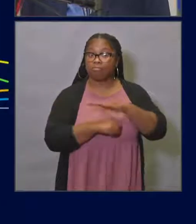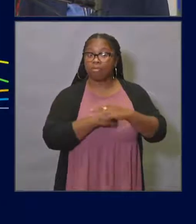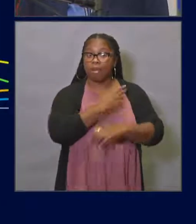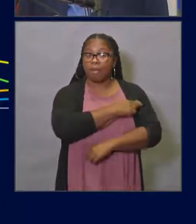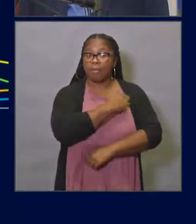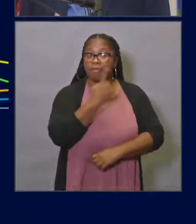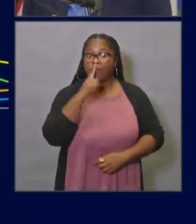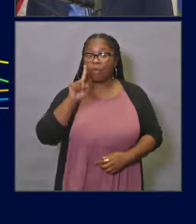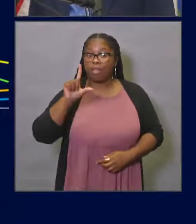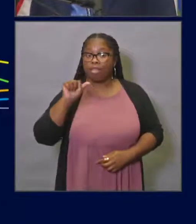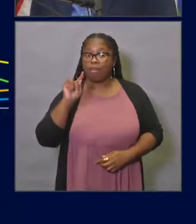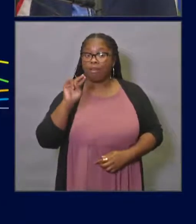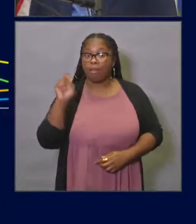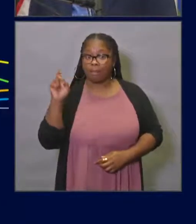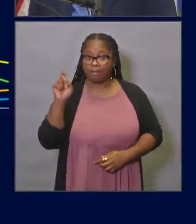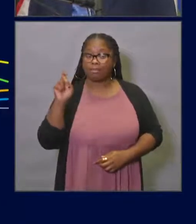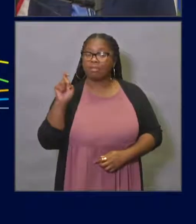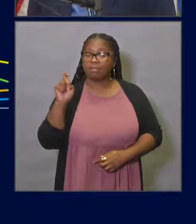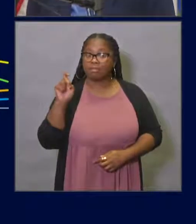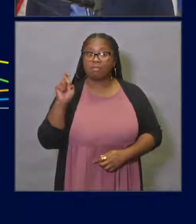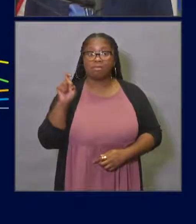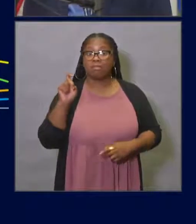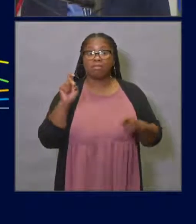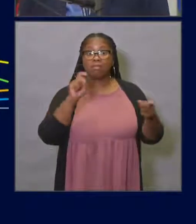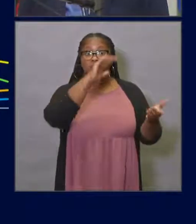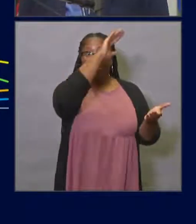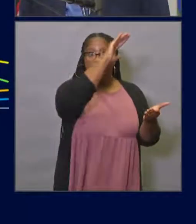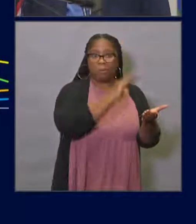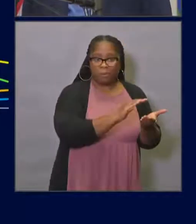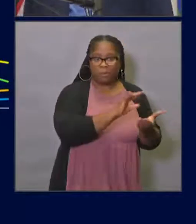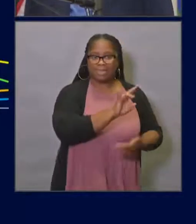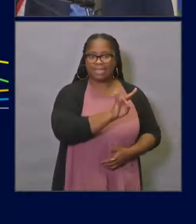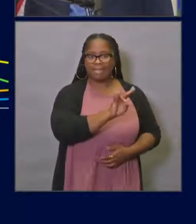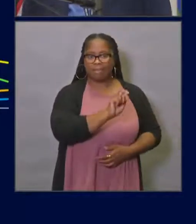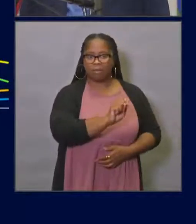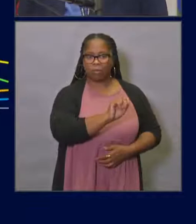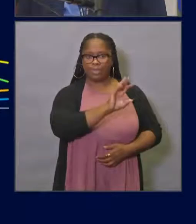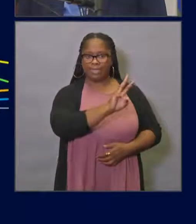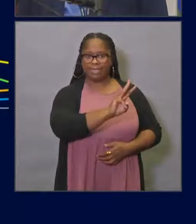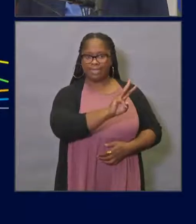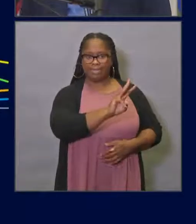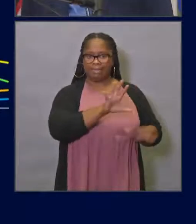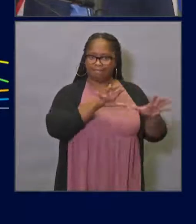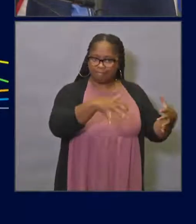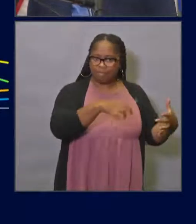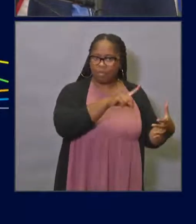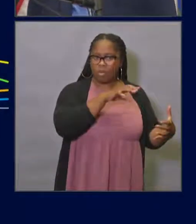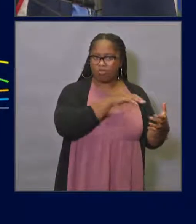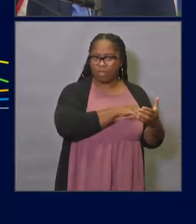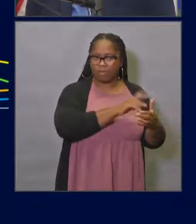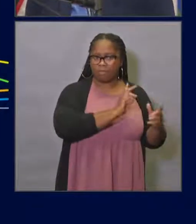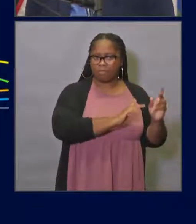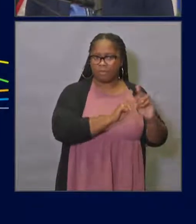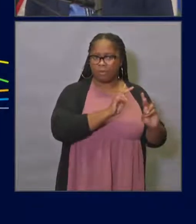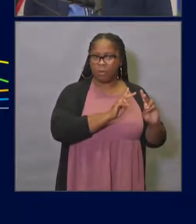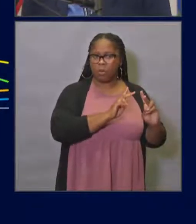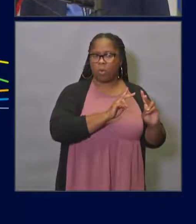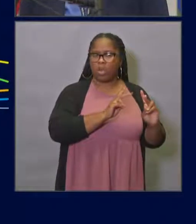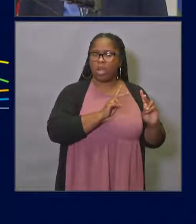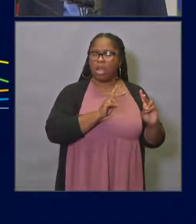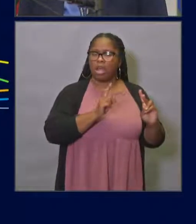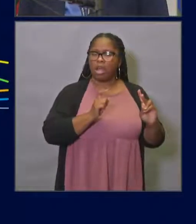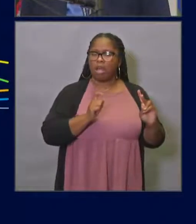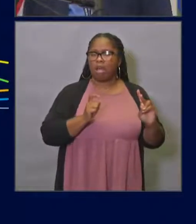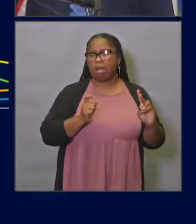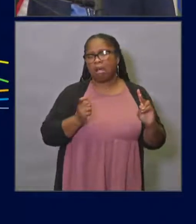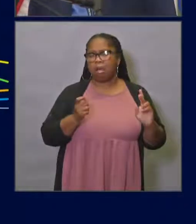among Latinx residents were 7.6 cases per 100,000 people. This is slightly more than twice the